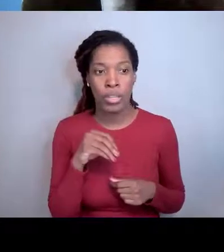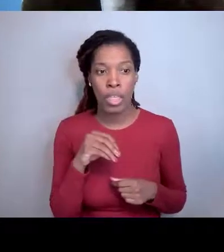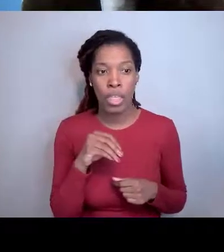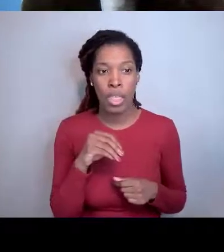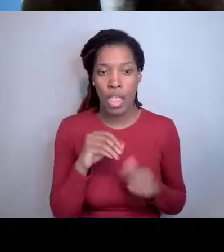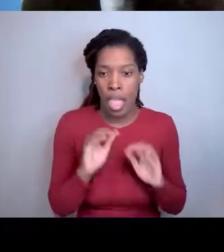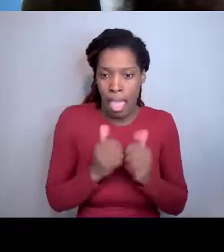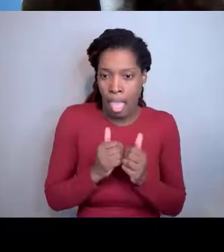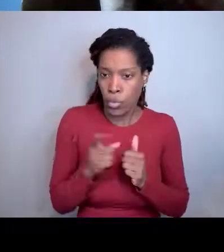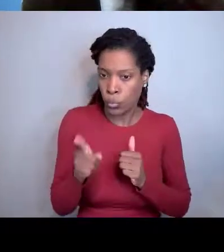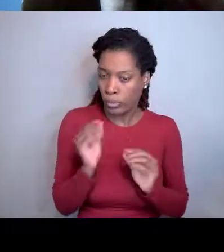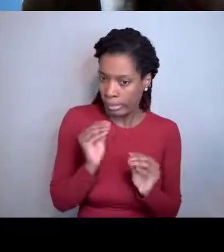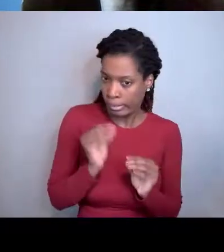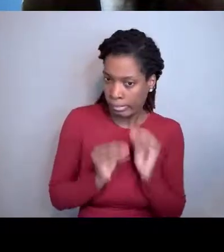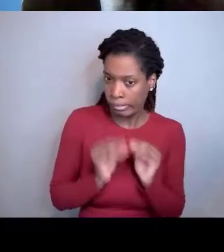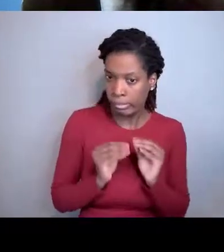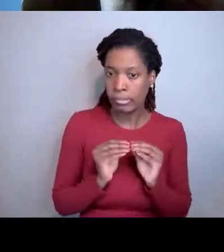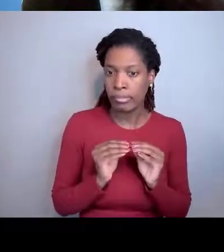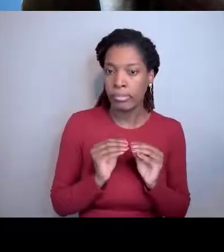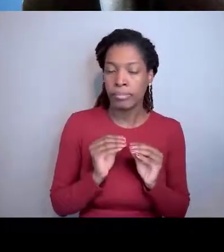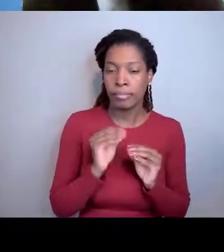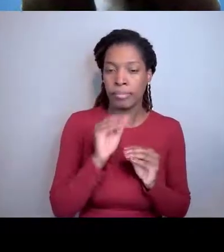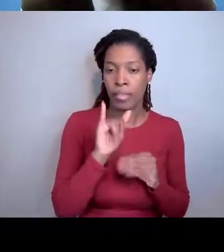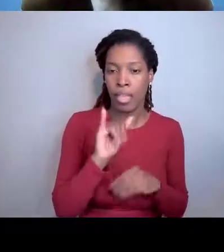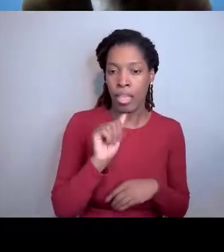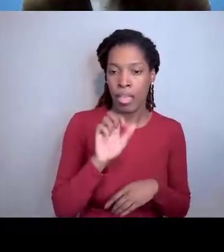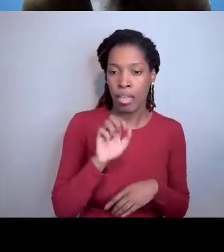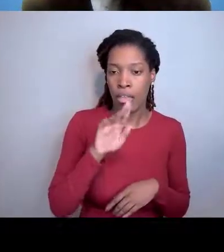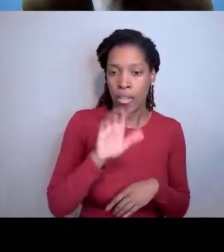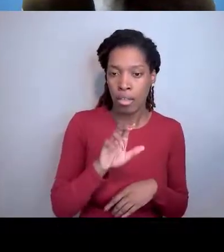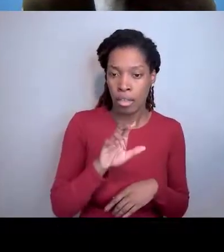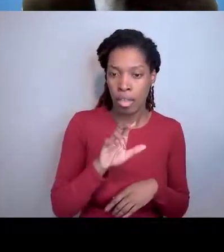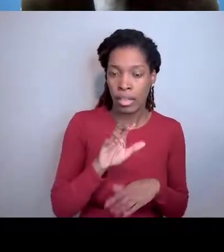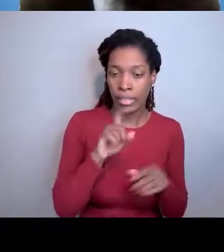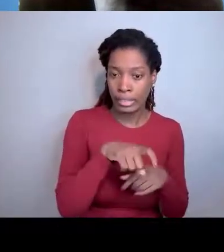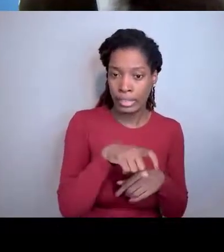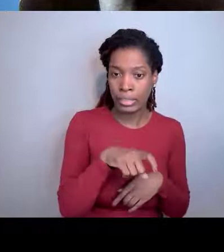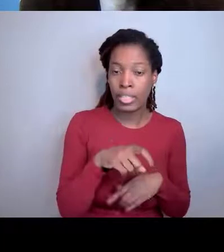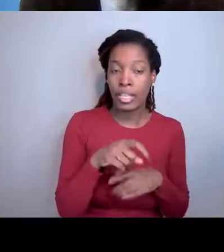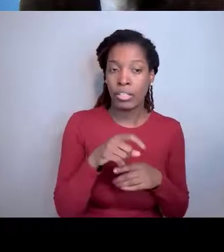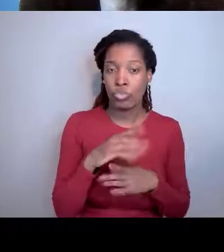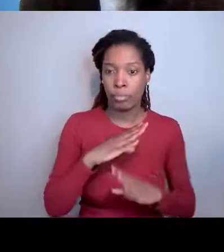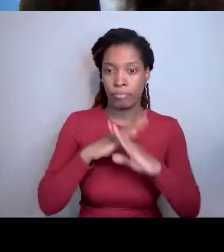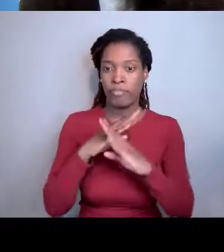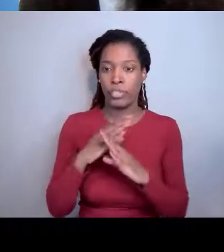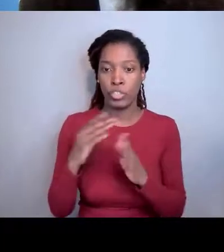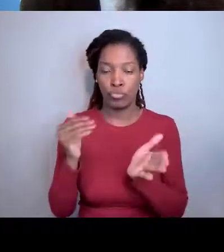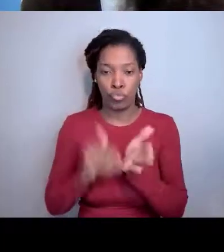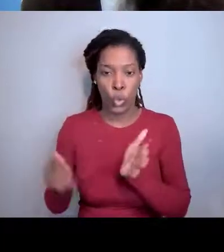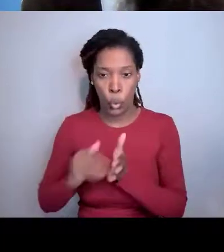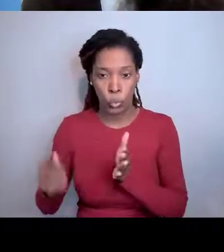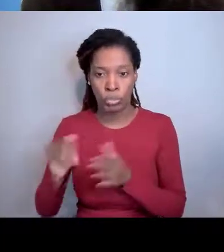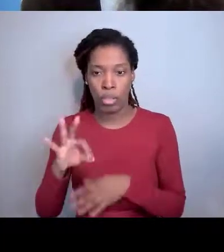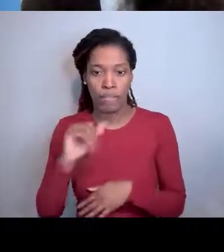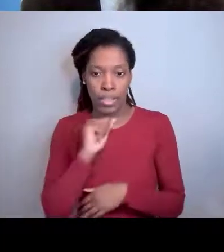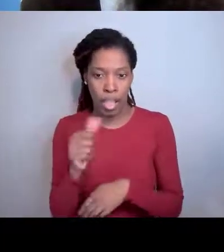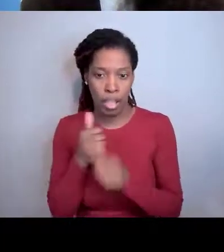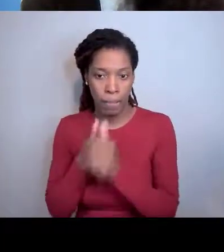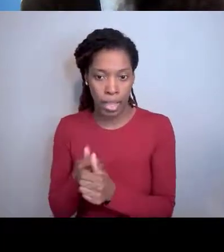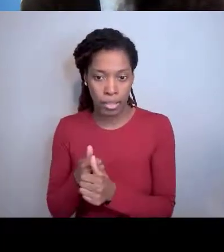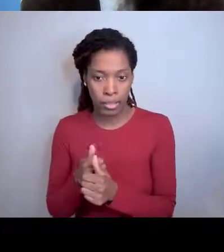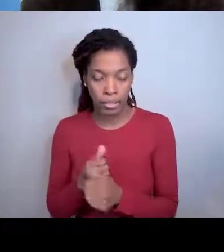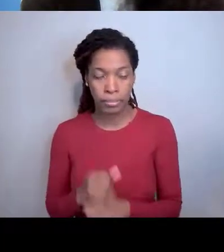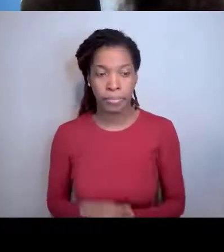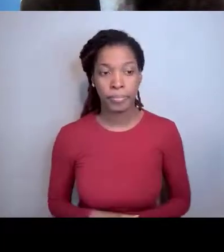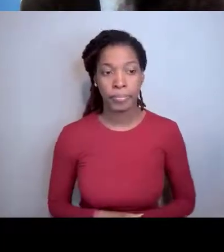corrective measures that were implemented by the IACUC in order to prevent recurrence of such non-compliance. What I'd like to